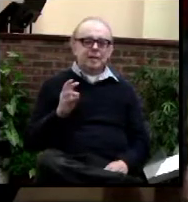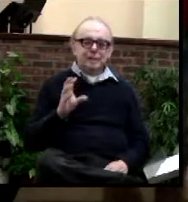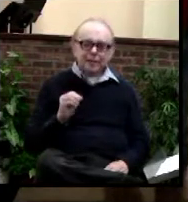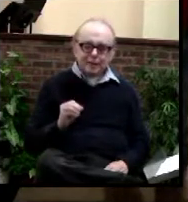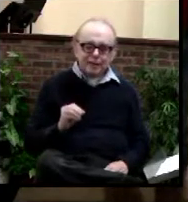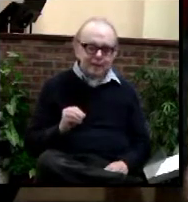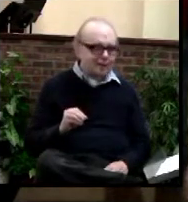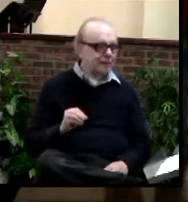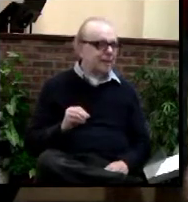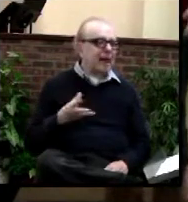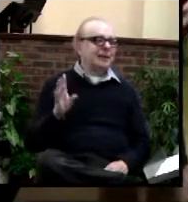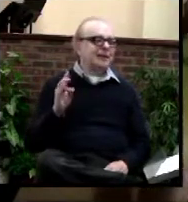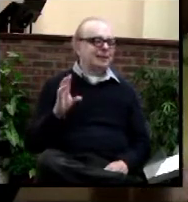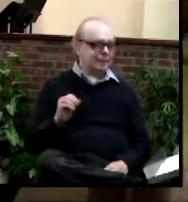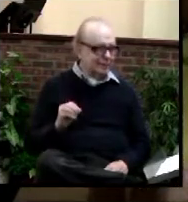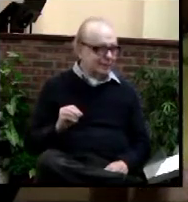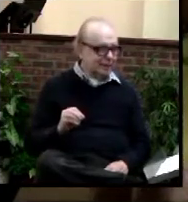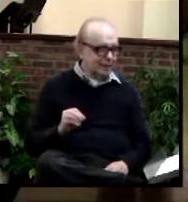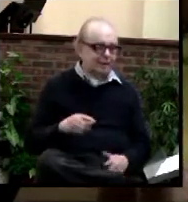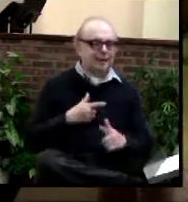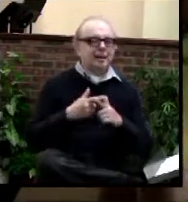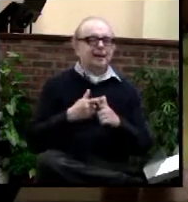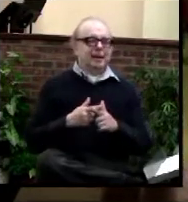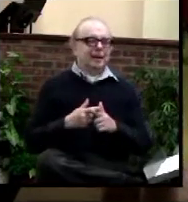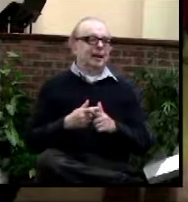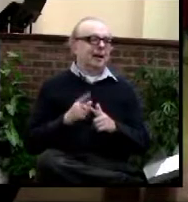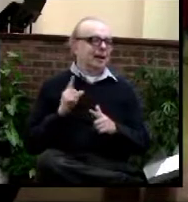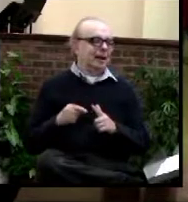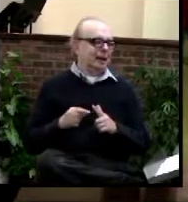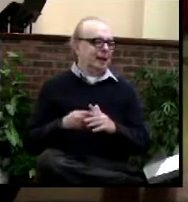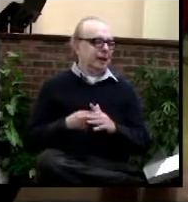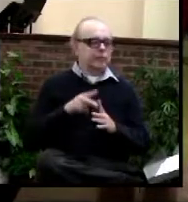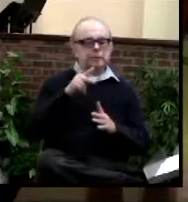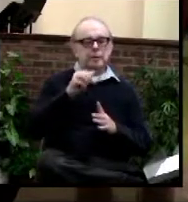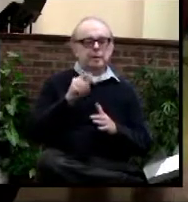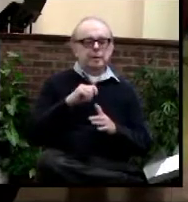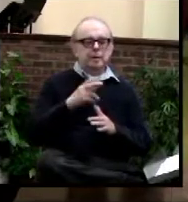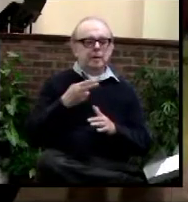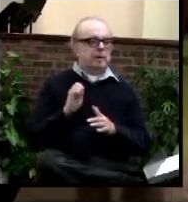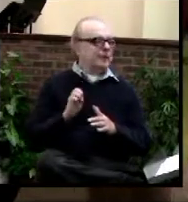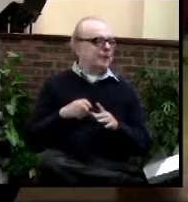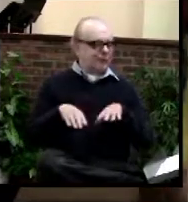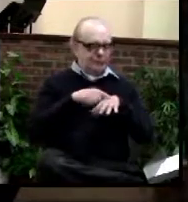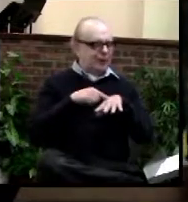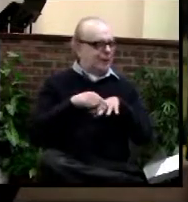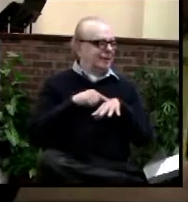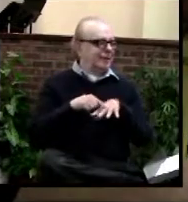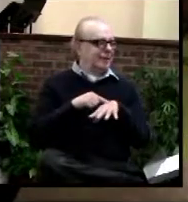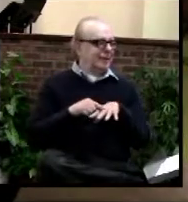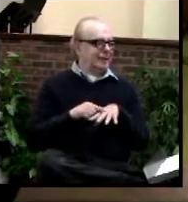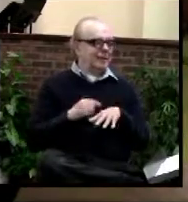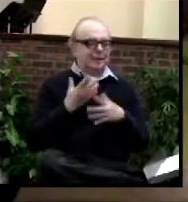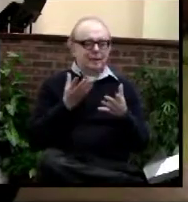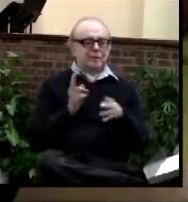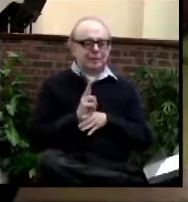the 70s. And then we started putting patches on them, right? And then you didn't want to wear